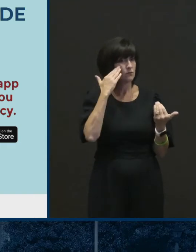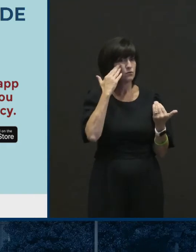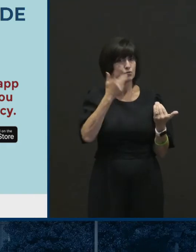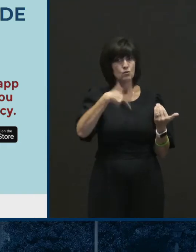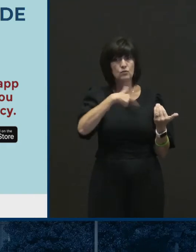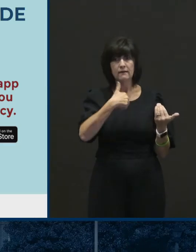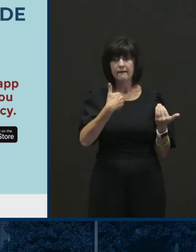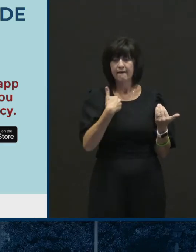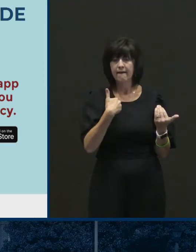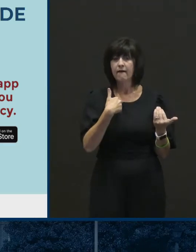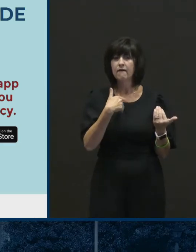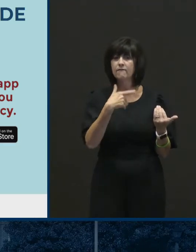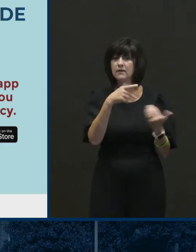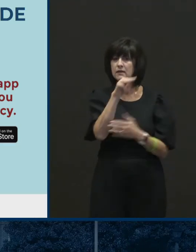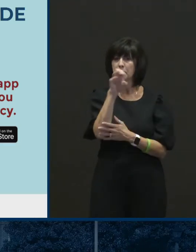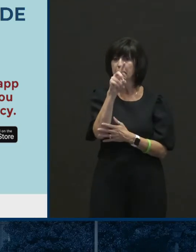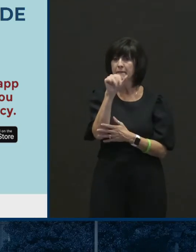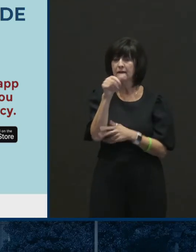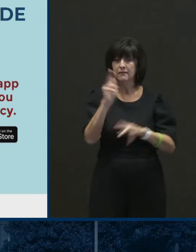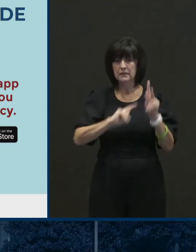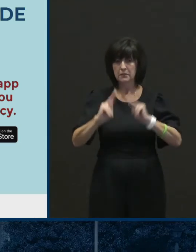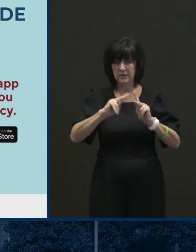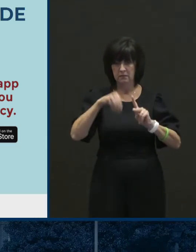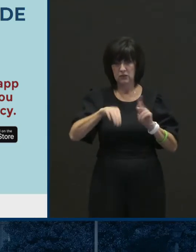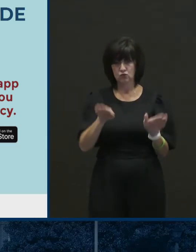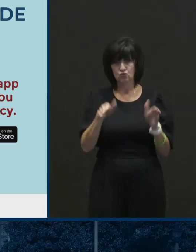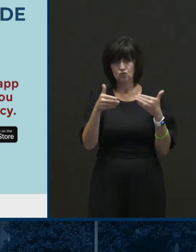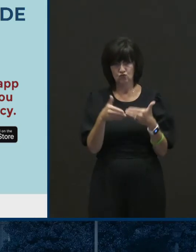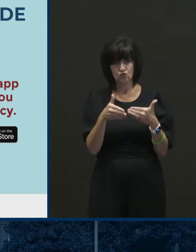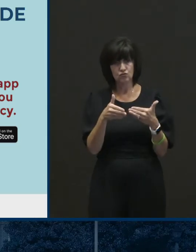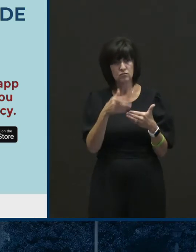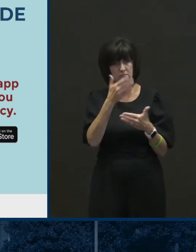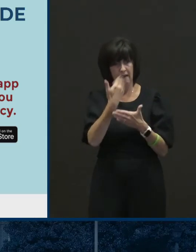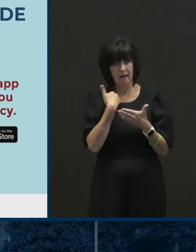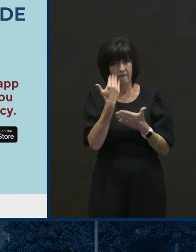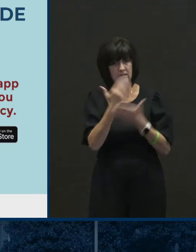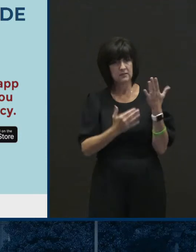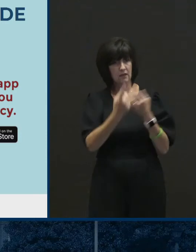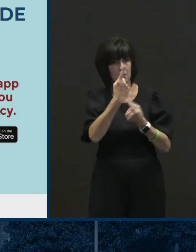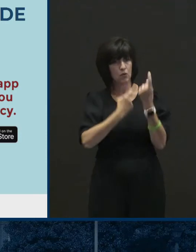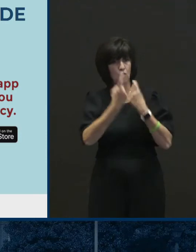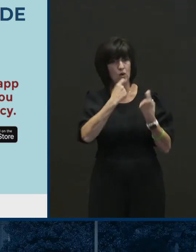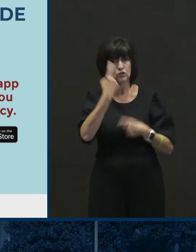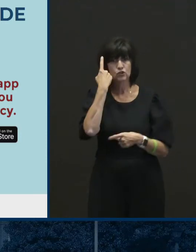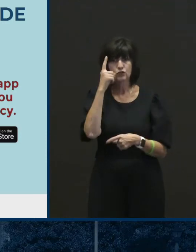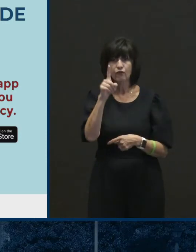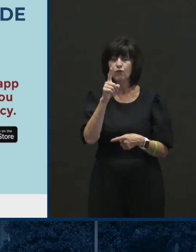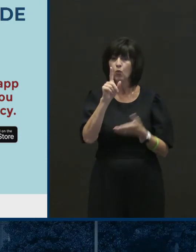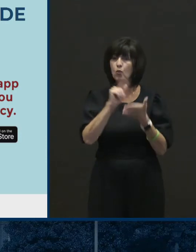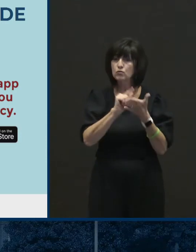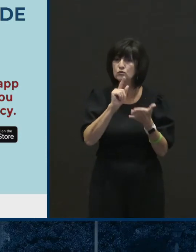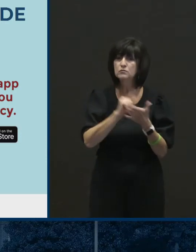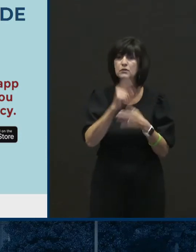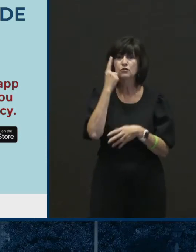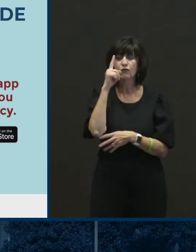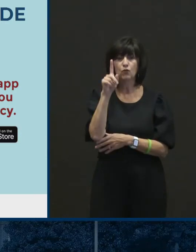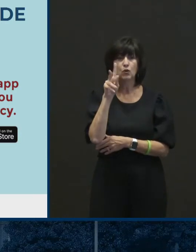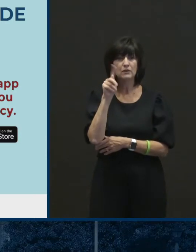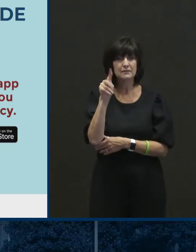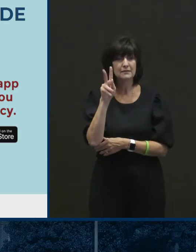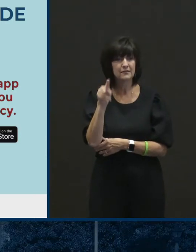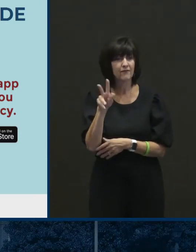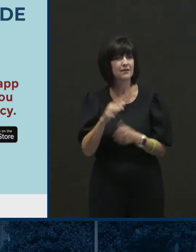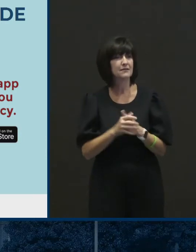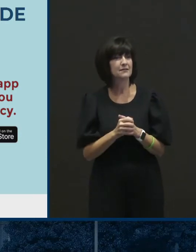pre-submitted questions that we're prepared to answer. And if Sarah has a question, we'll hold